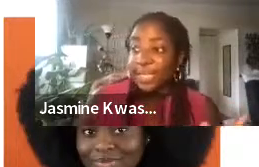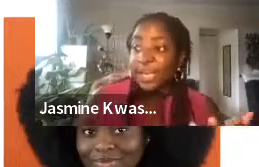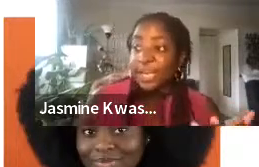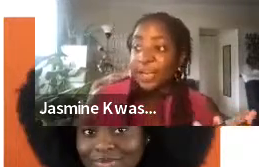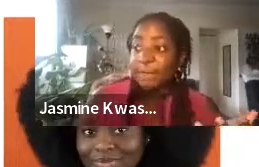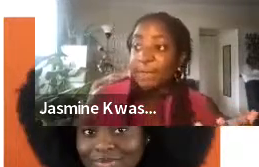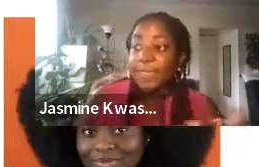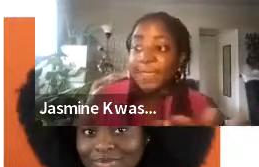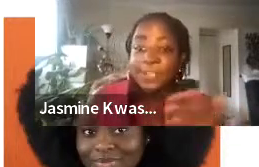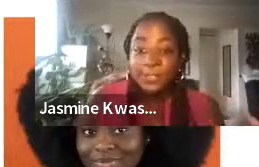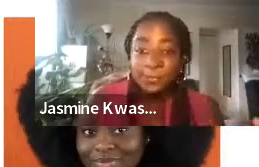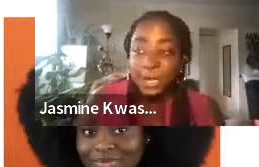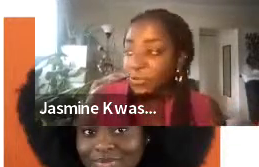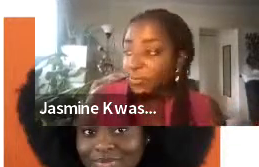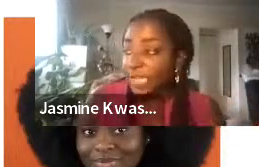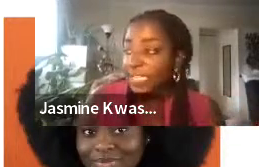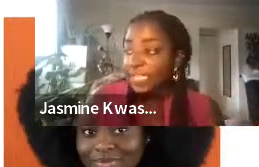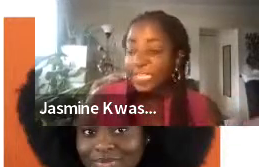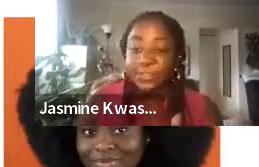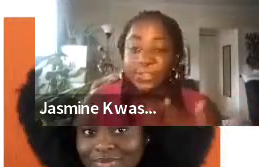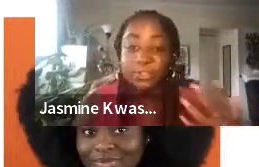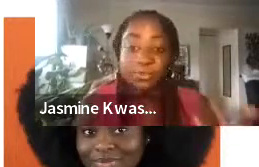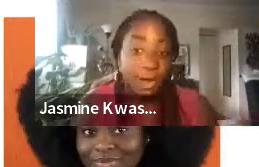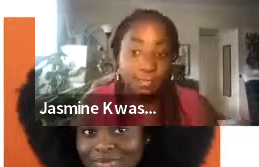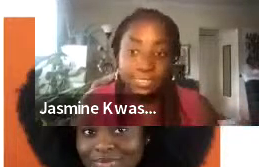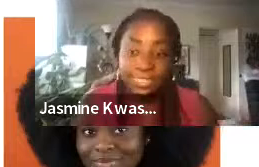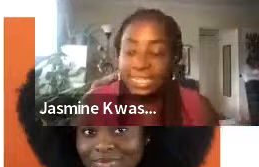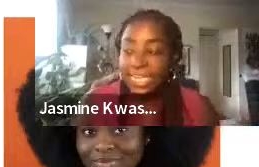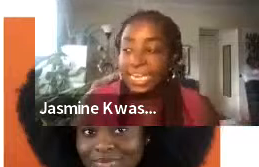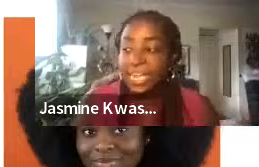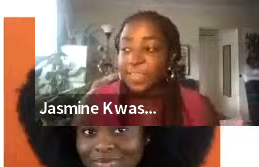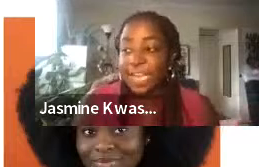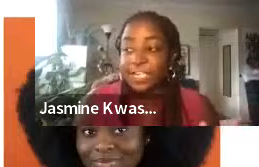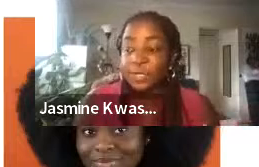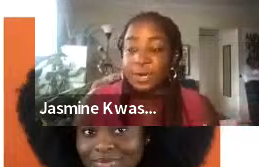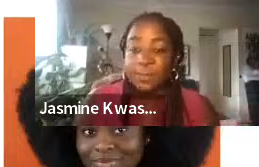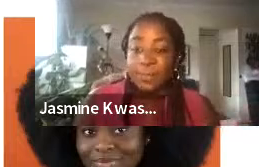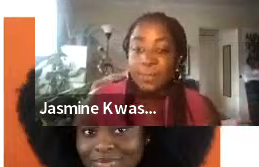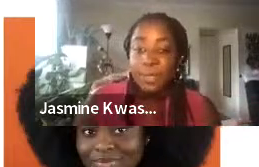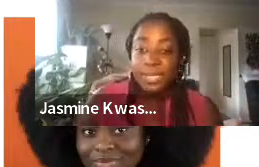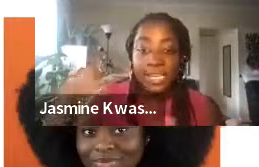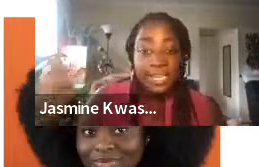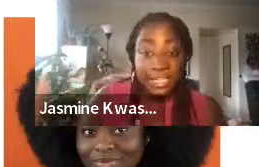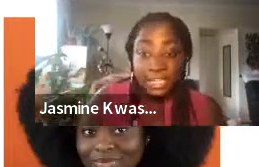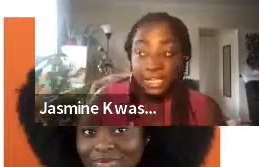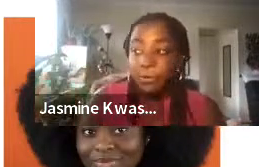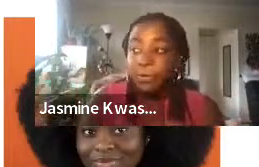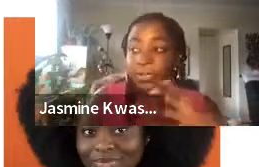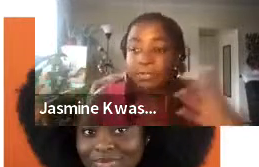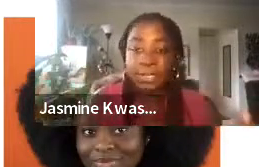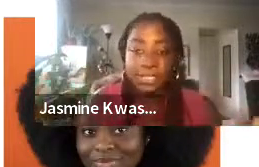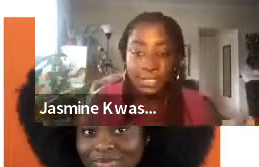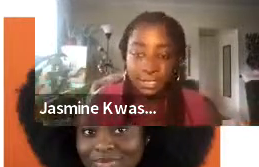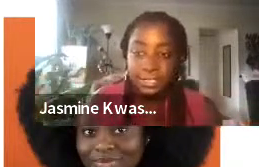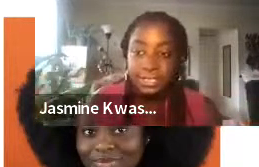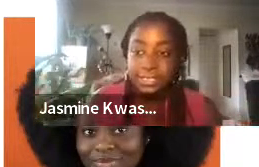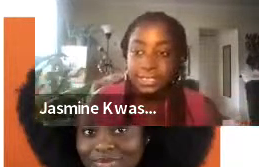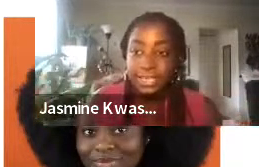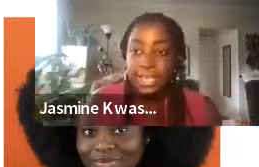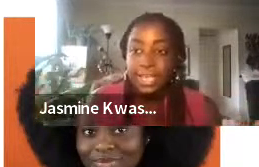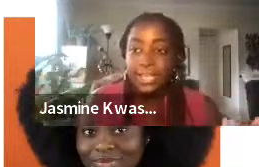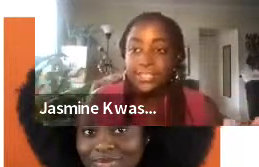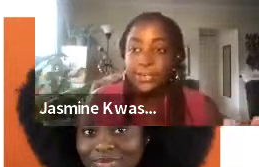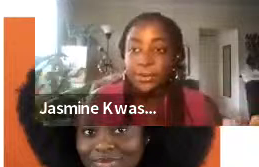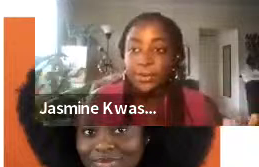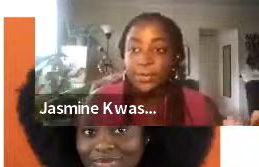ox. And then there's also racial bias, as I said. So there's traumas and how that can show up in EEG or even in skin